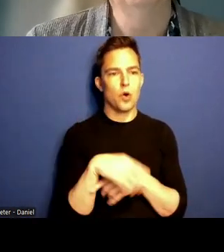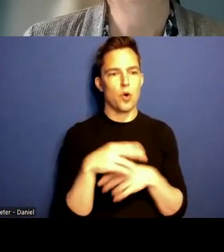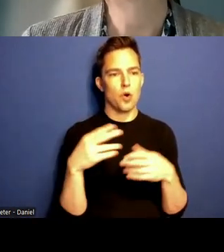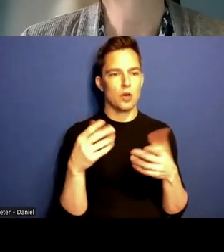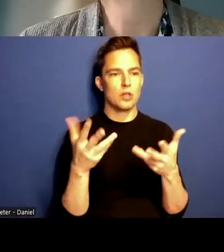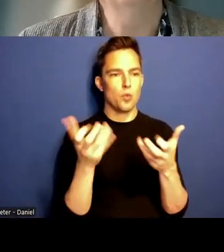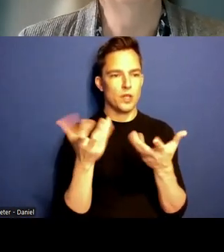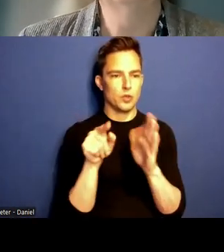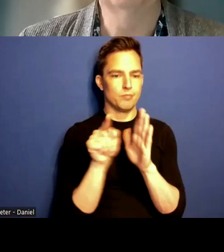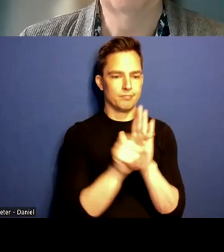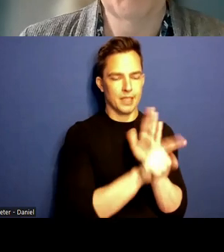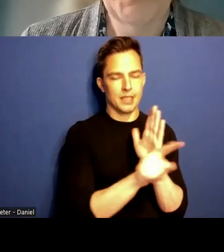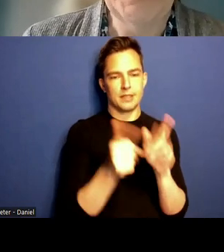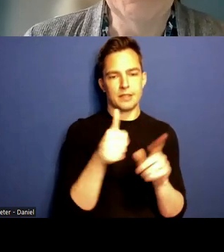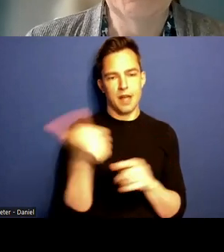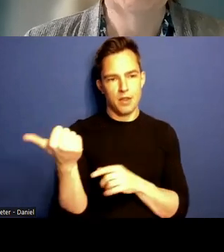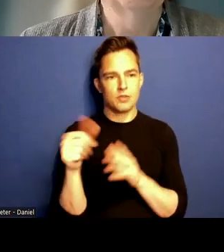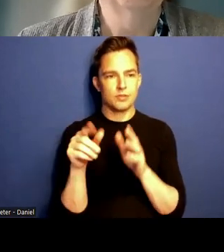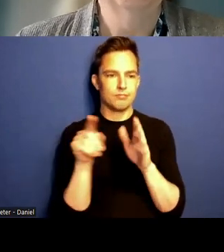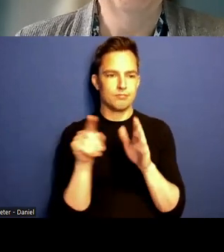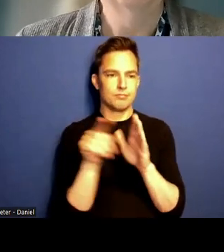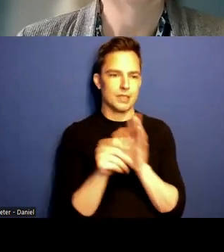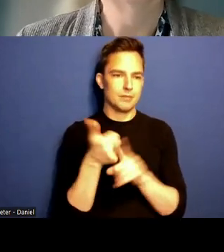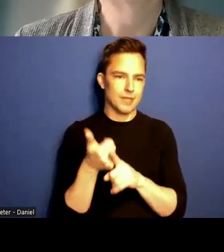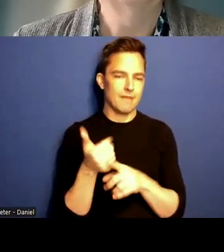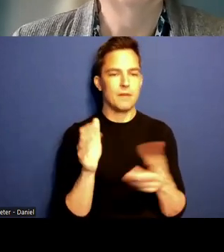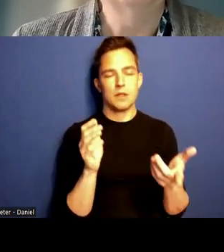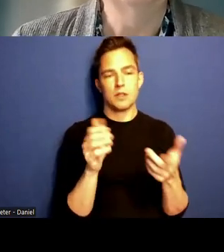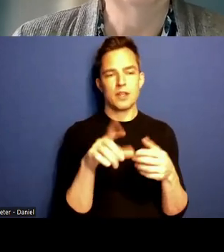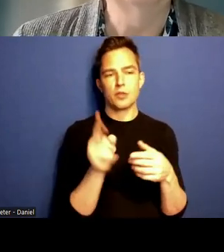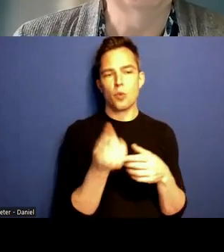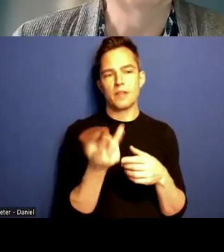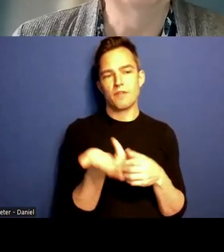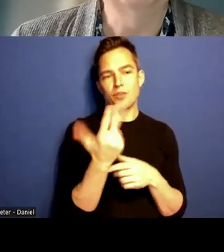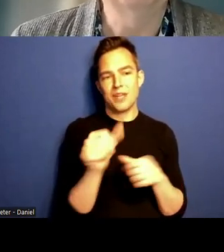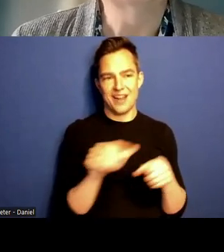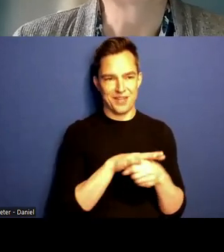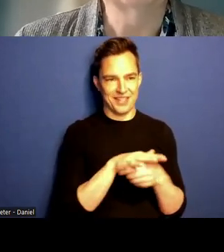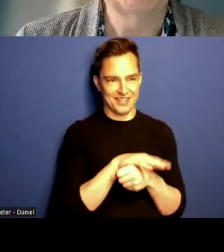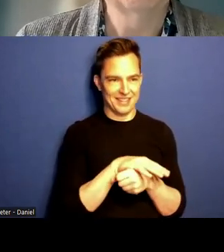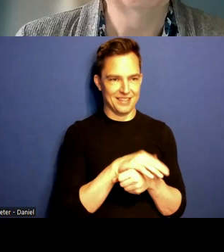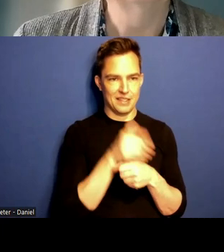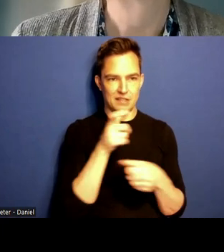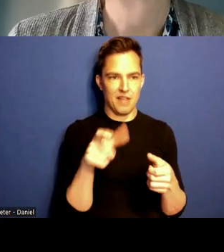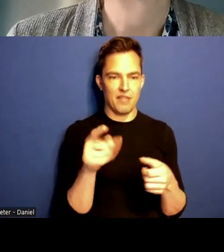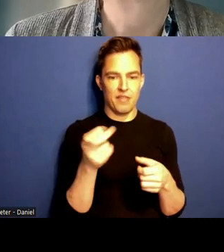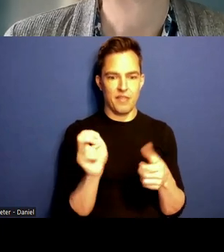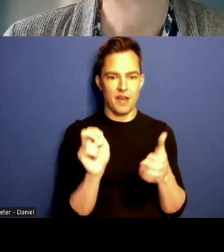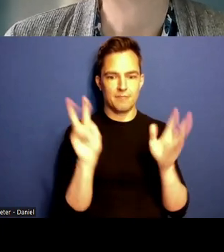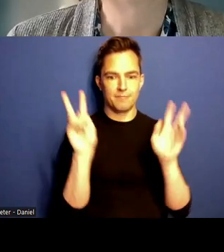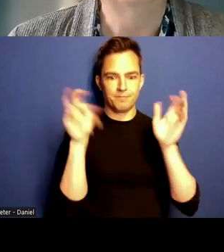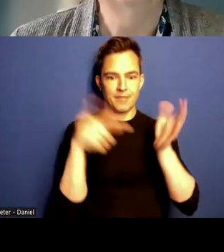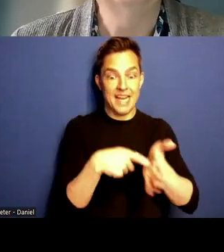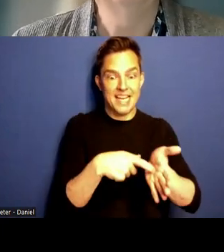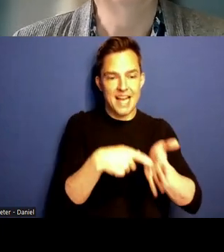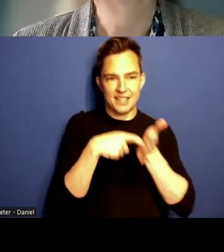ideation. That is one of the three areas. It is not the necessary